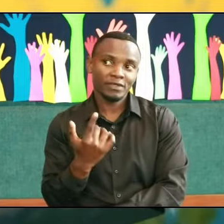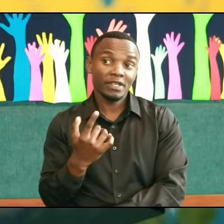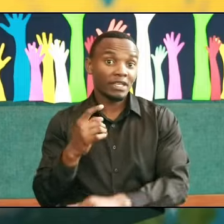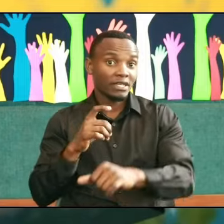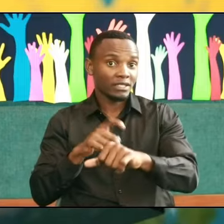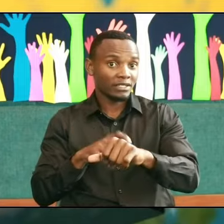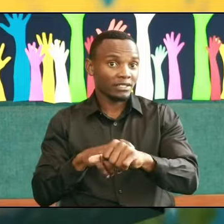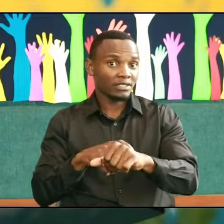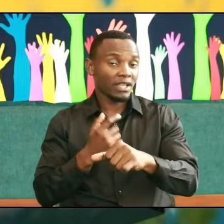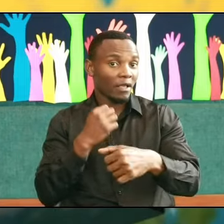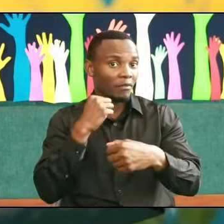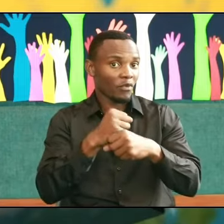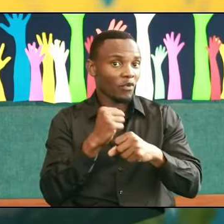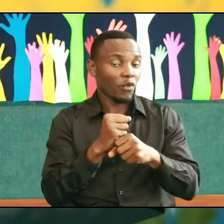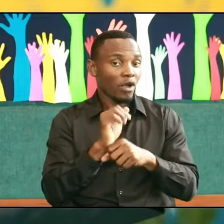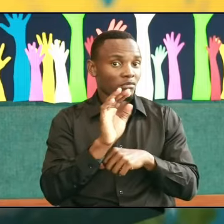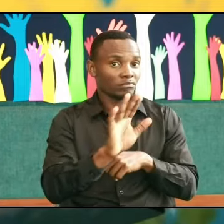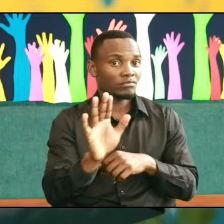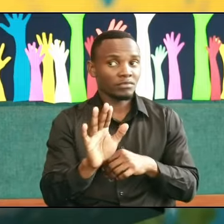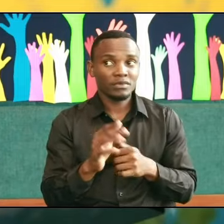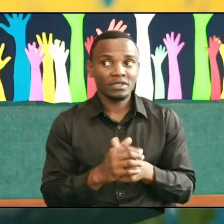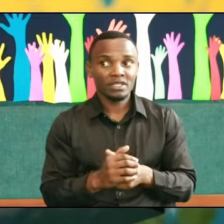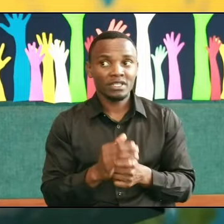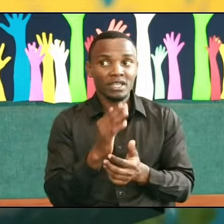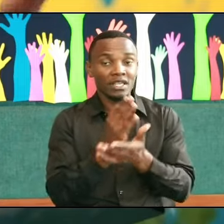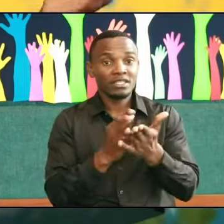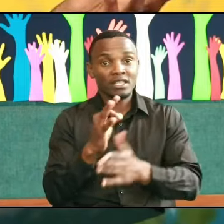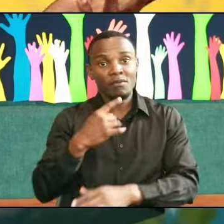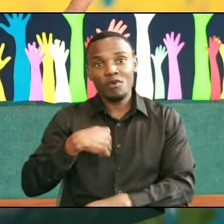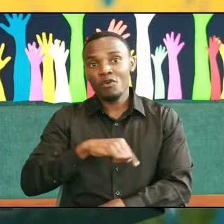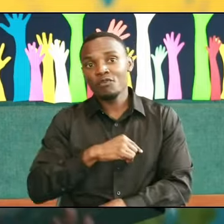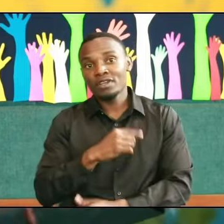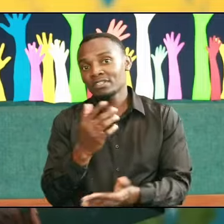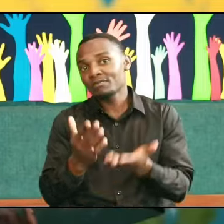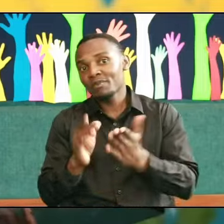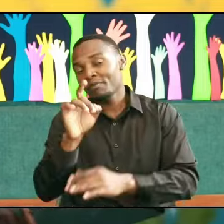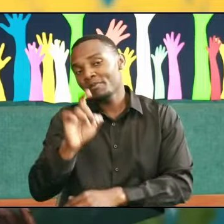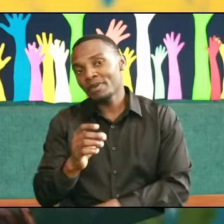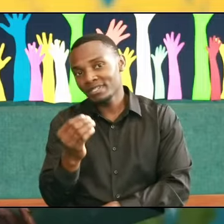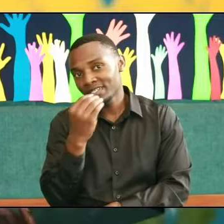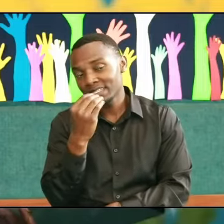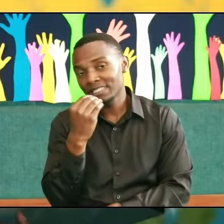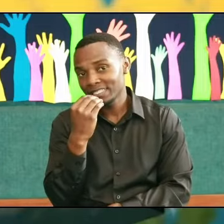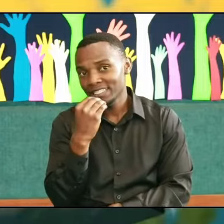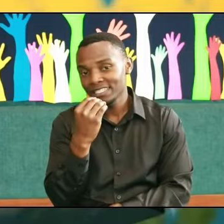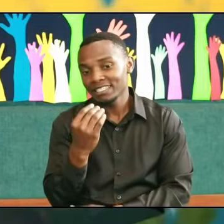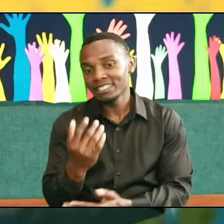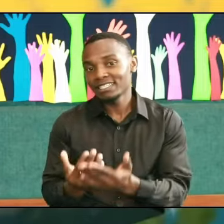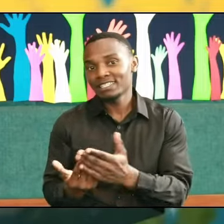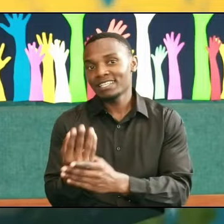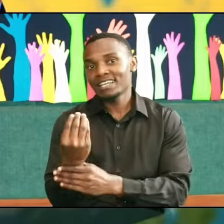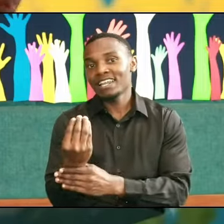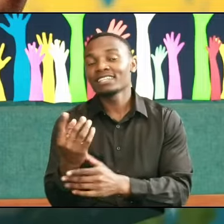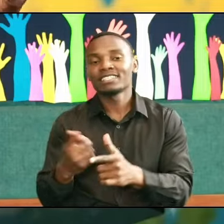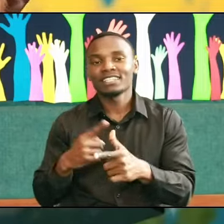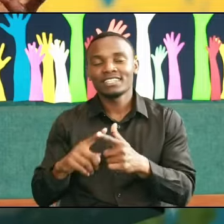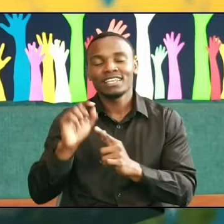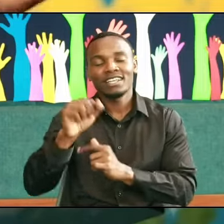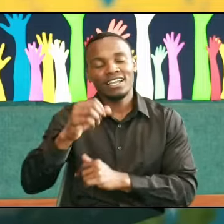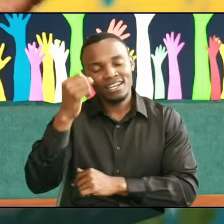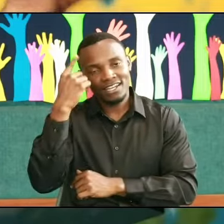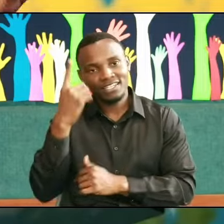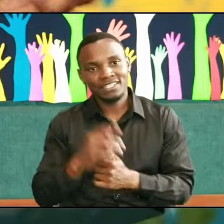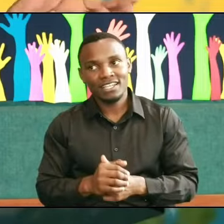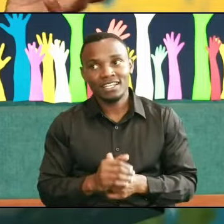in your heart, maybe some of us, we need to eat grass in order to understand the Spirit of God. Maybe some of us, we eat too much